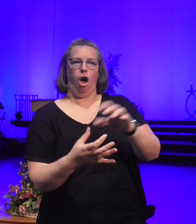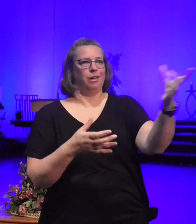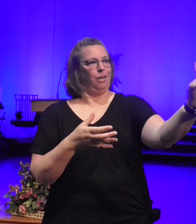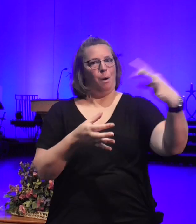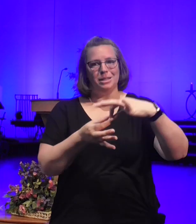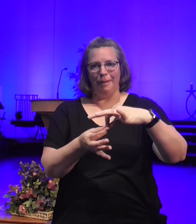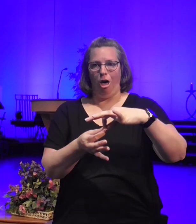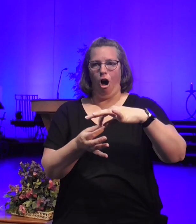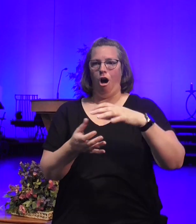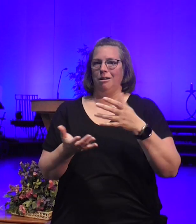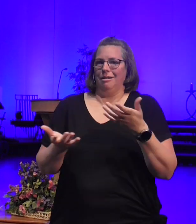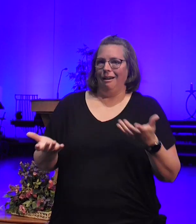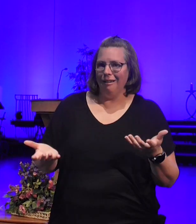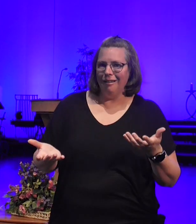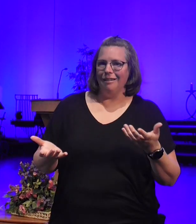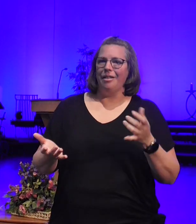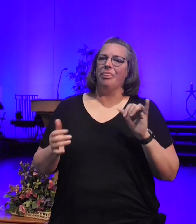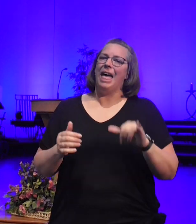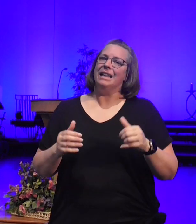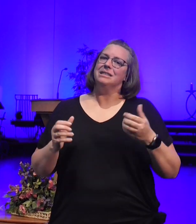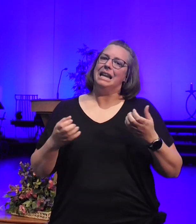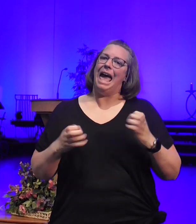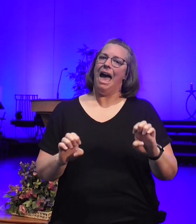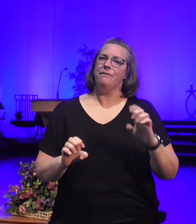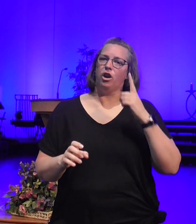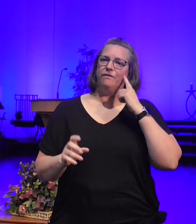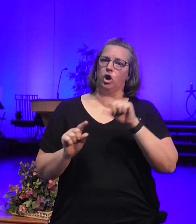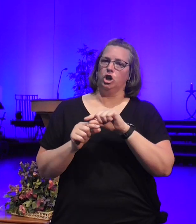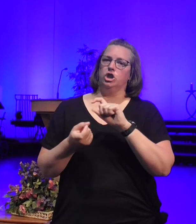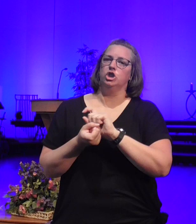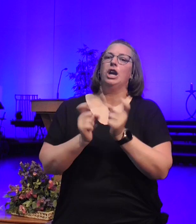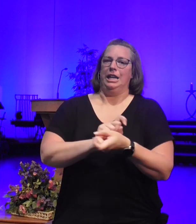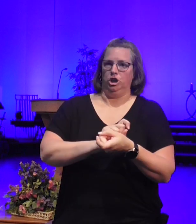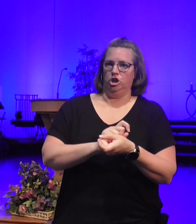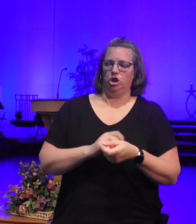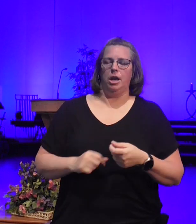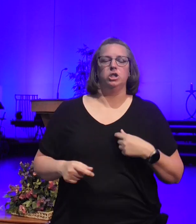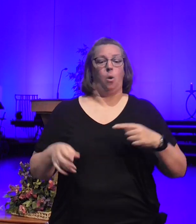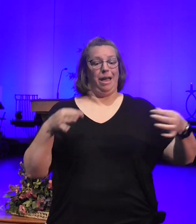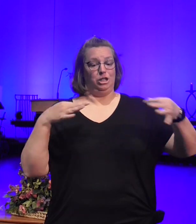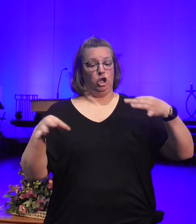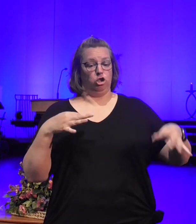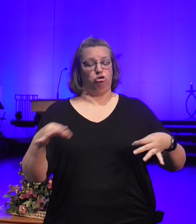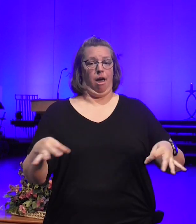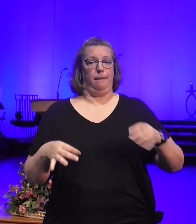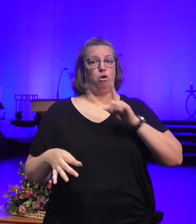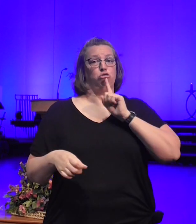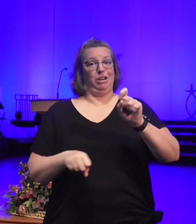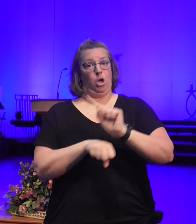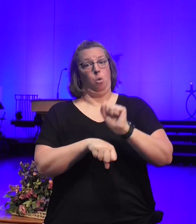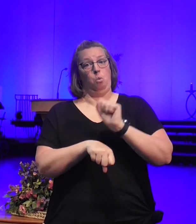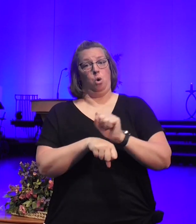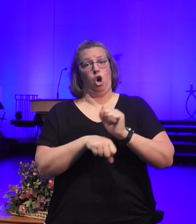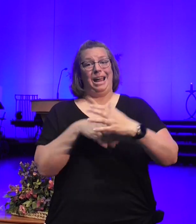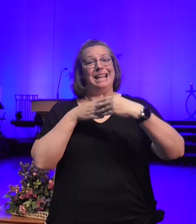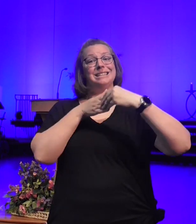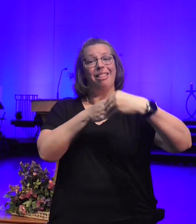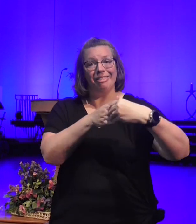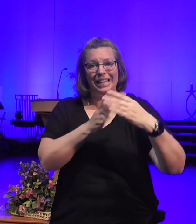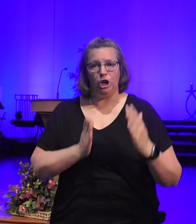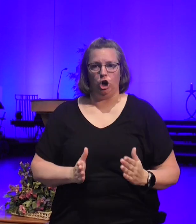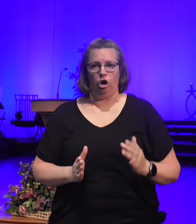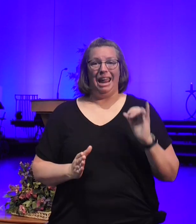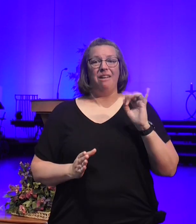effort for social change. I described that our real work as leaders, if we really want to create a healing-centered world, is